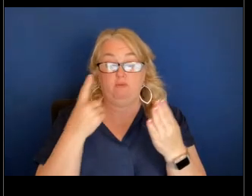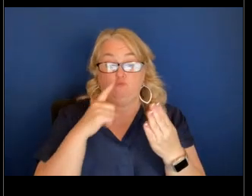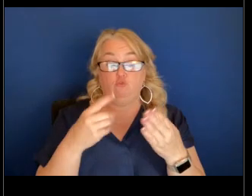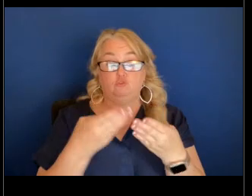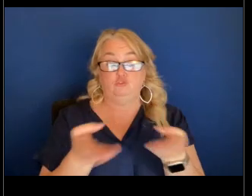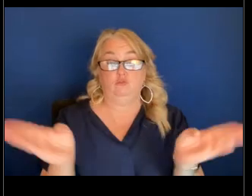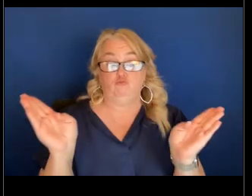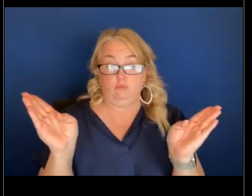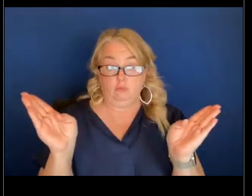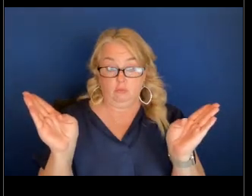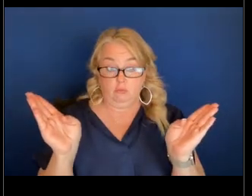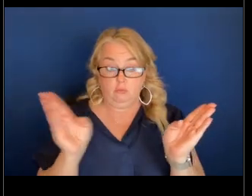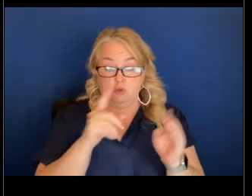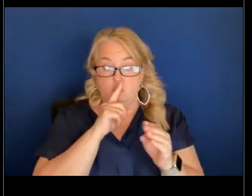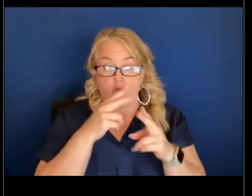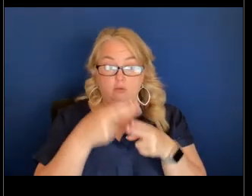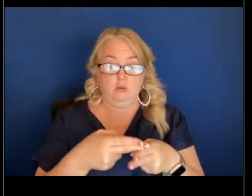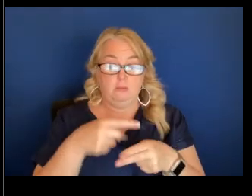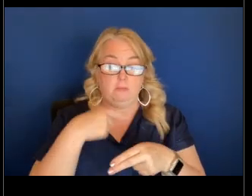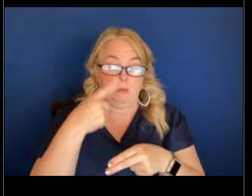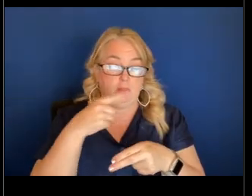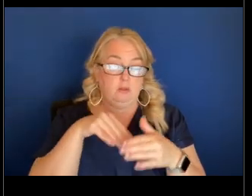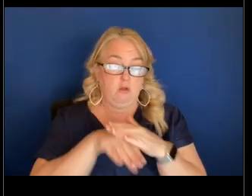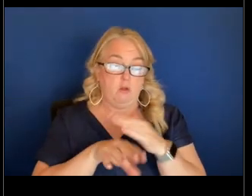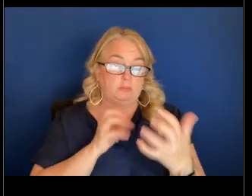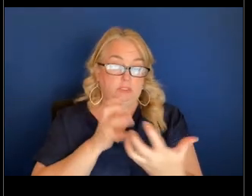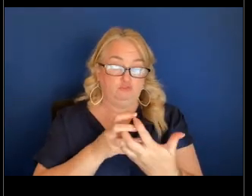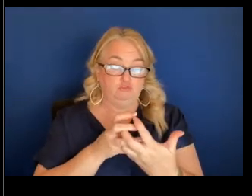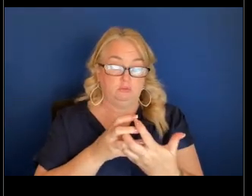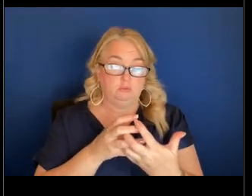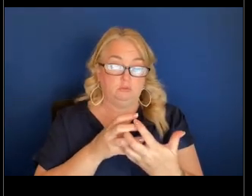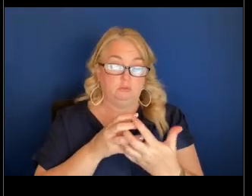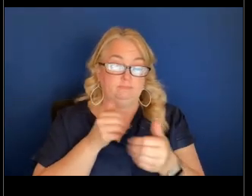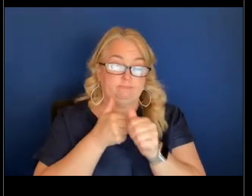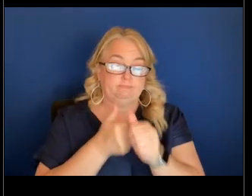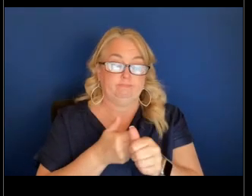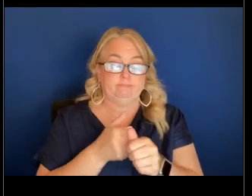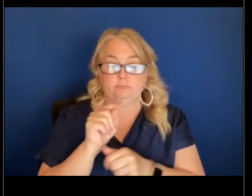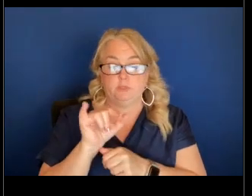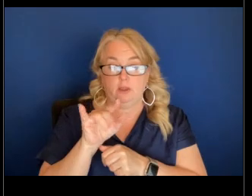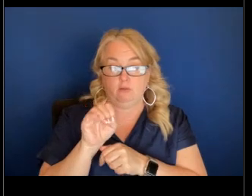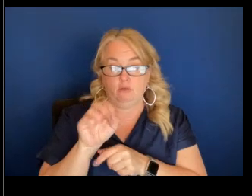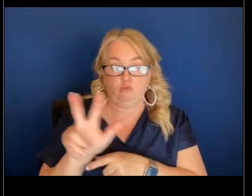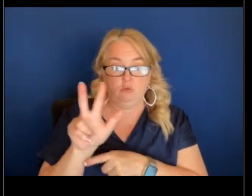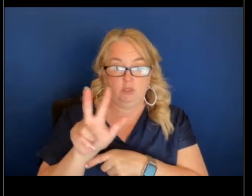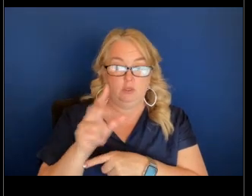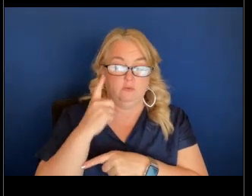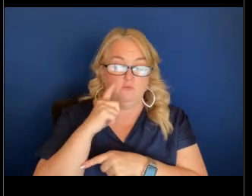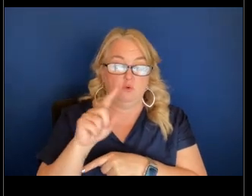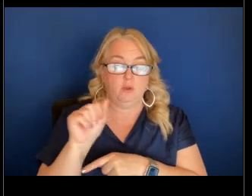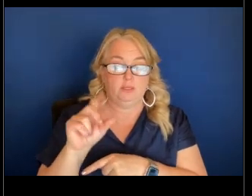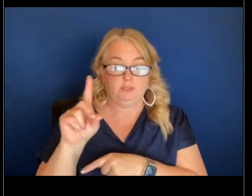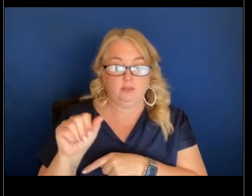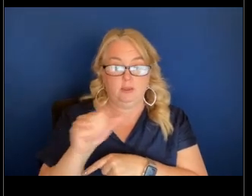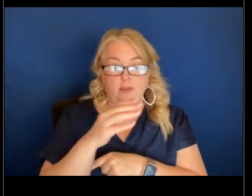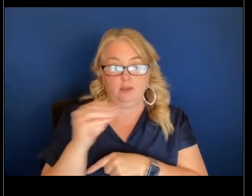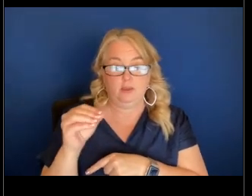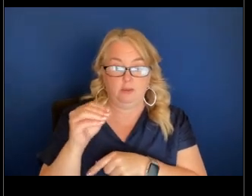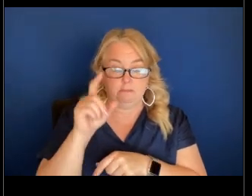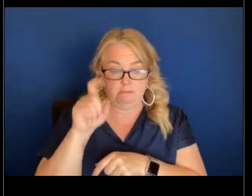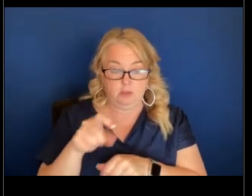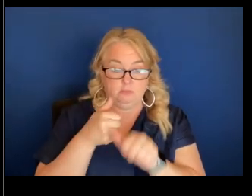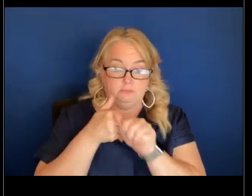public, are considered public accommodations under Title III of the ADA and